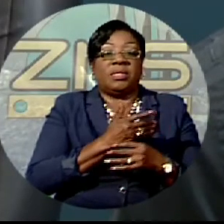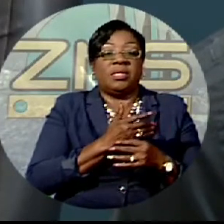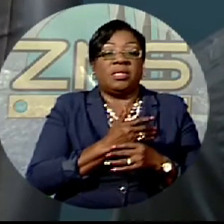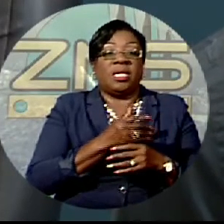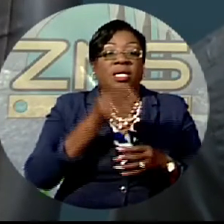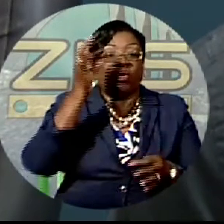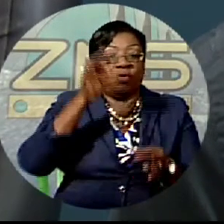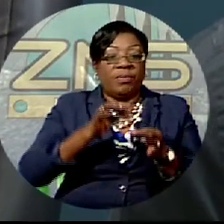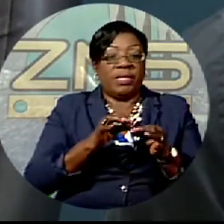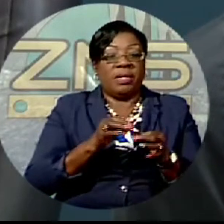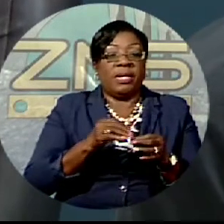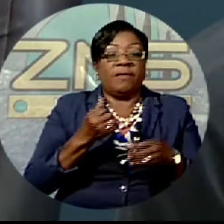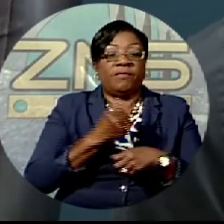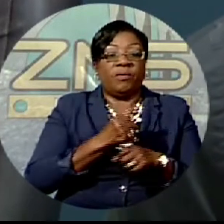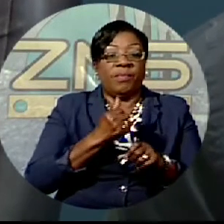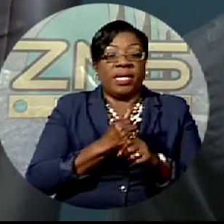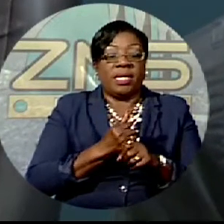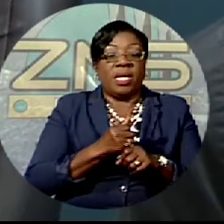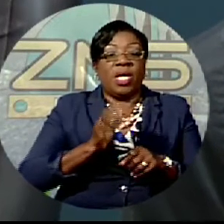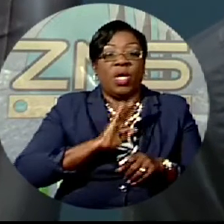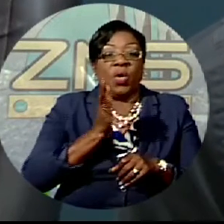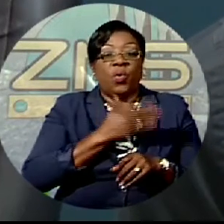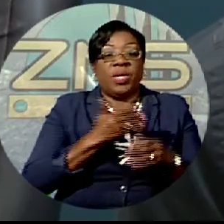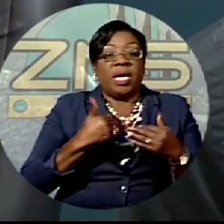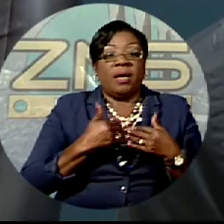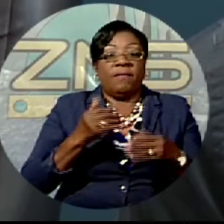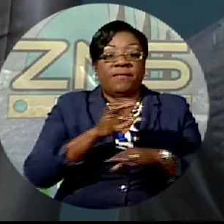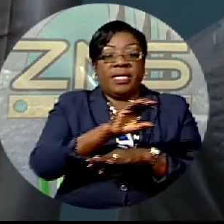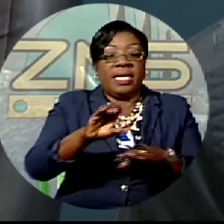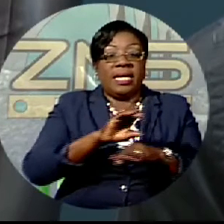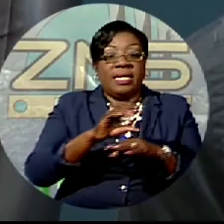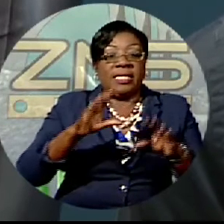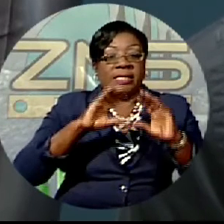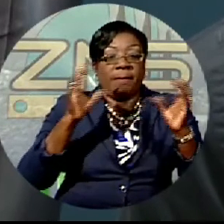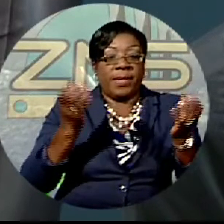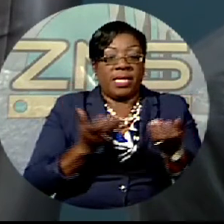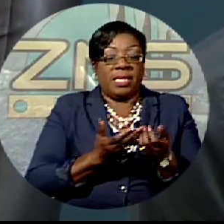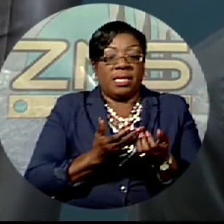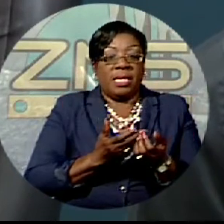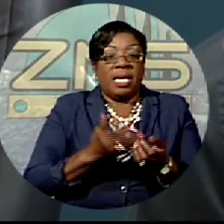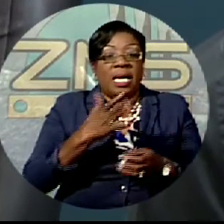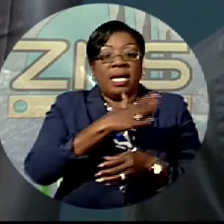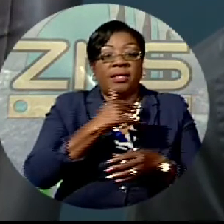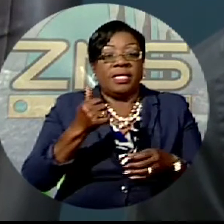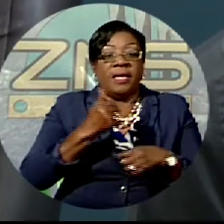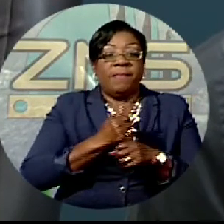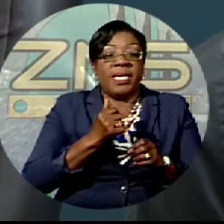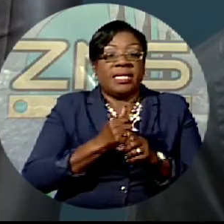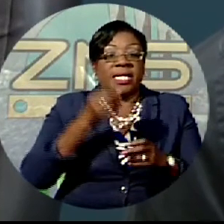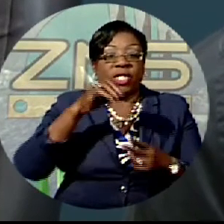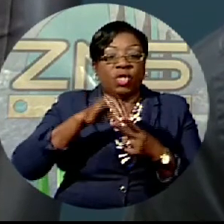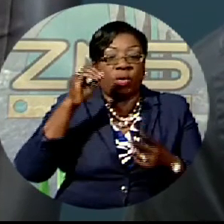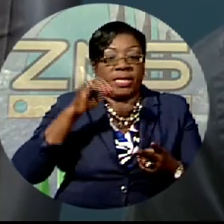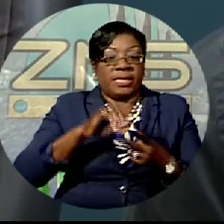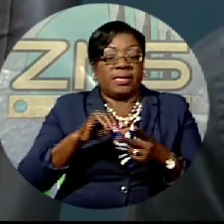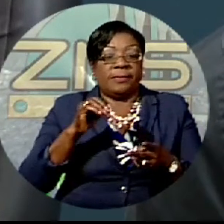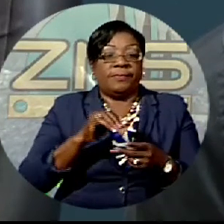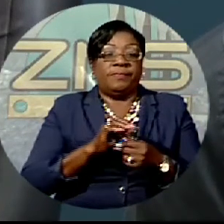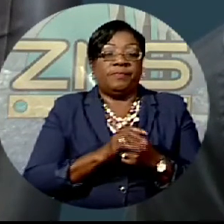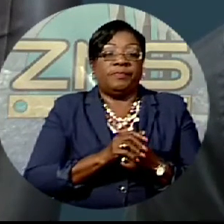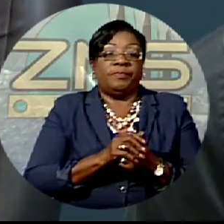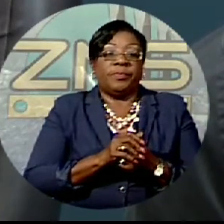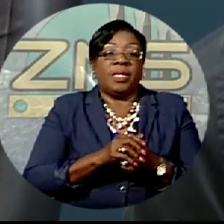our own selves. The thing is, we have a candidates committee. And they make that determination. You